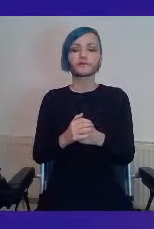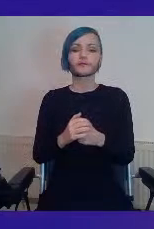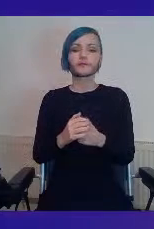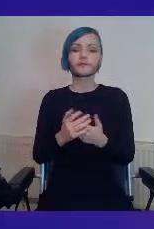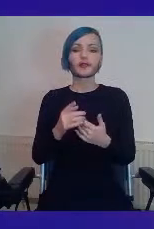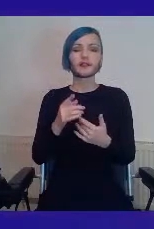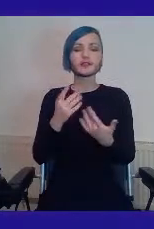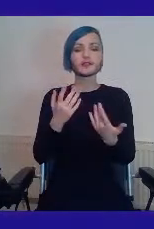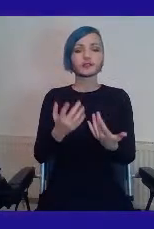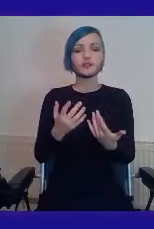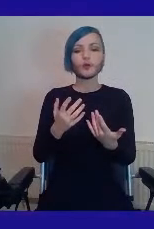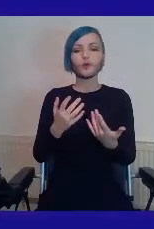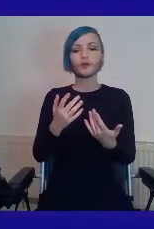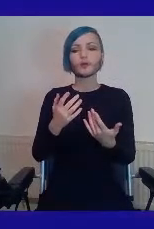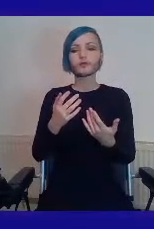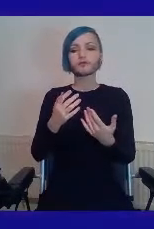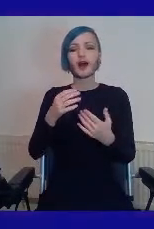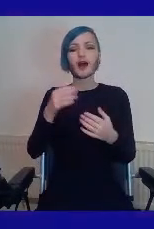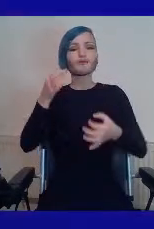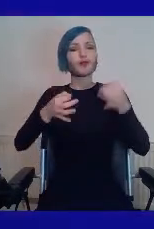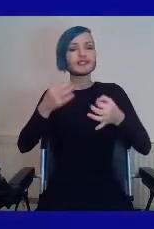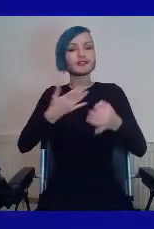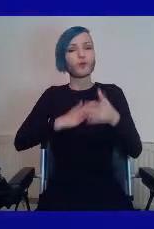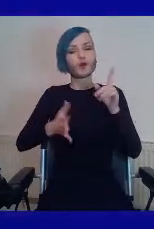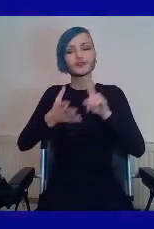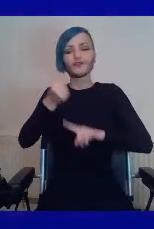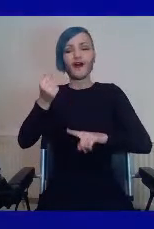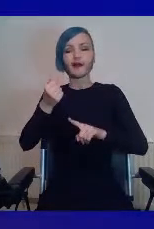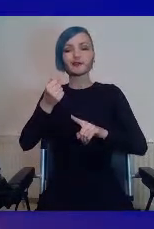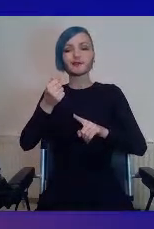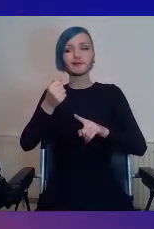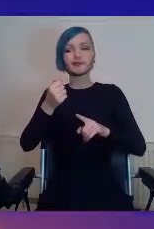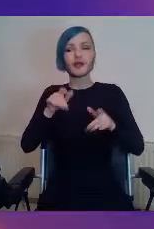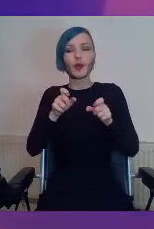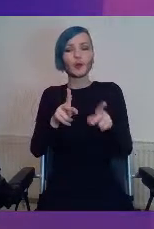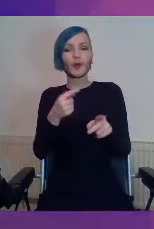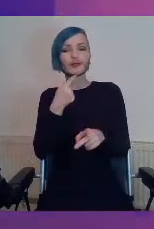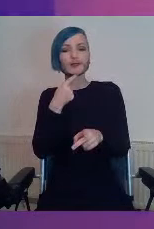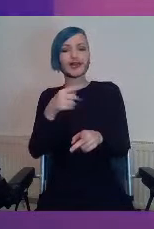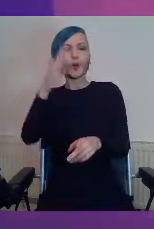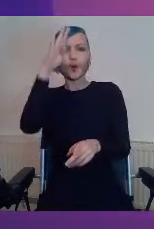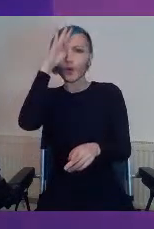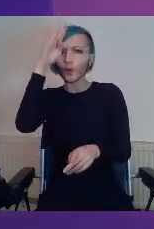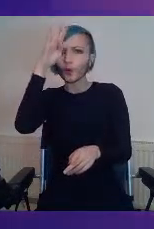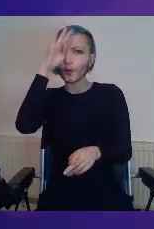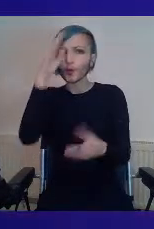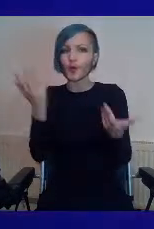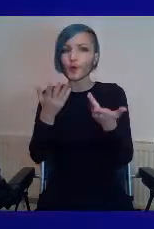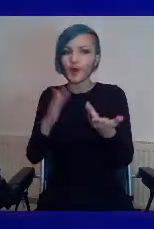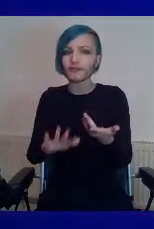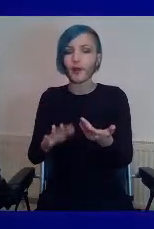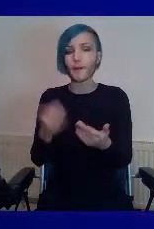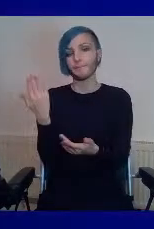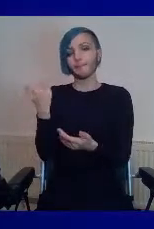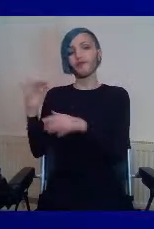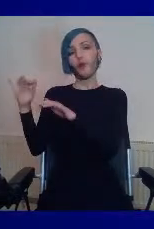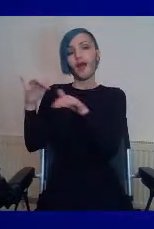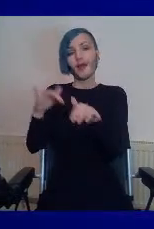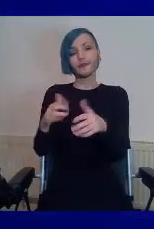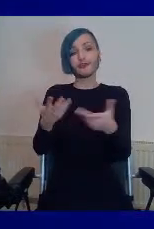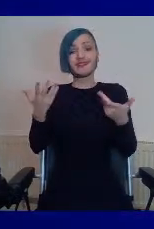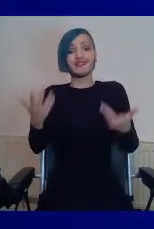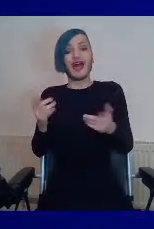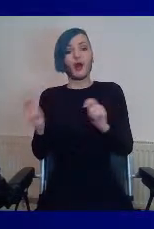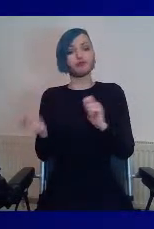bringing a feeling of danger to the people. So they invented LGBT persons would be the right